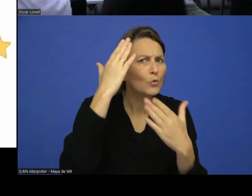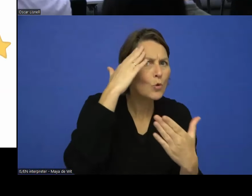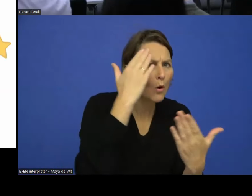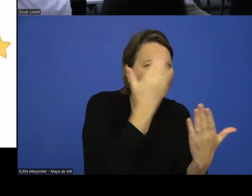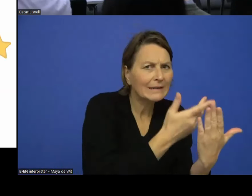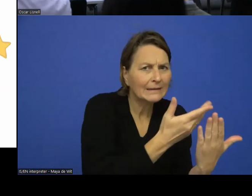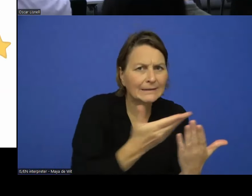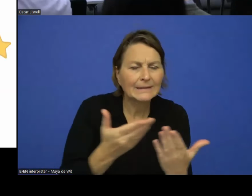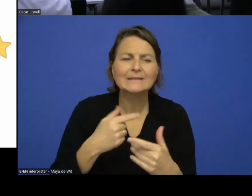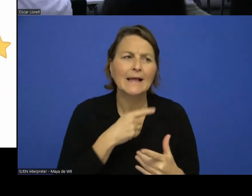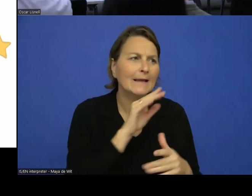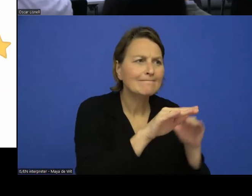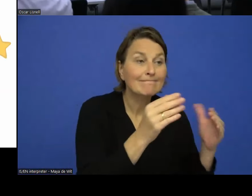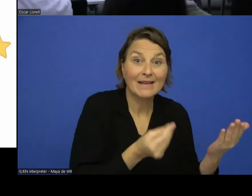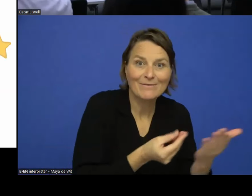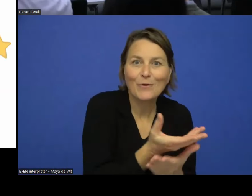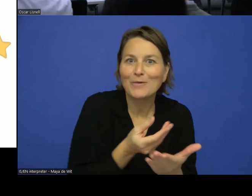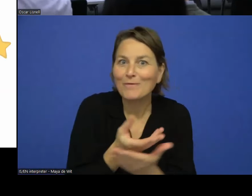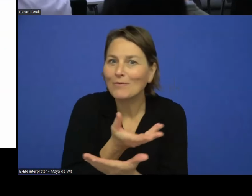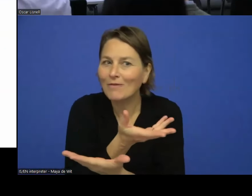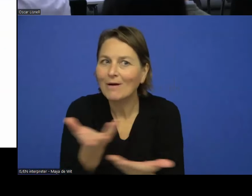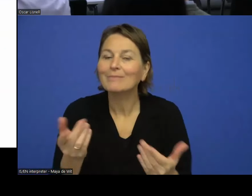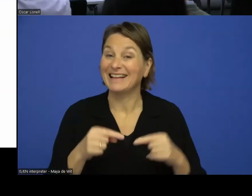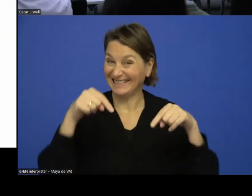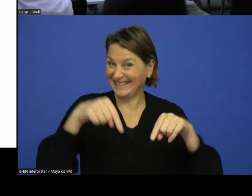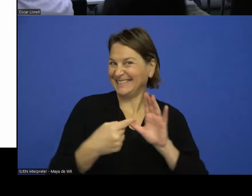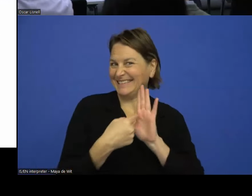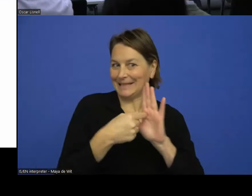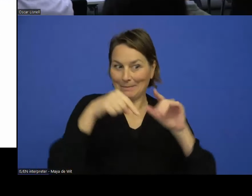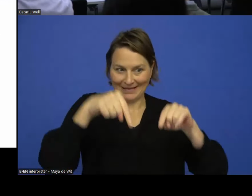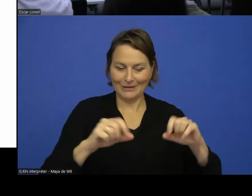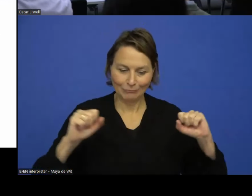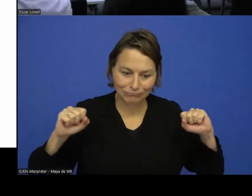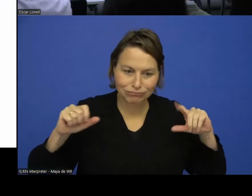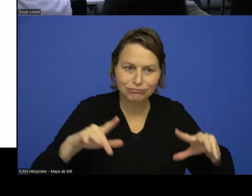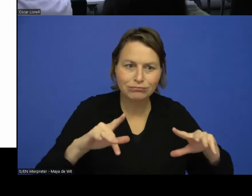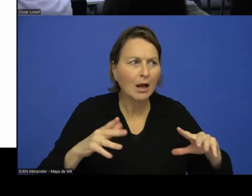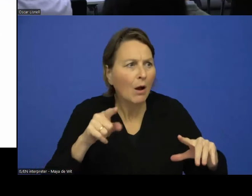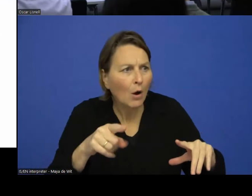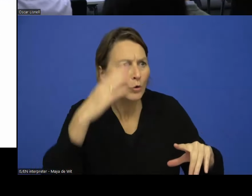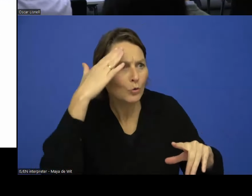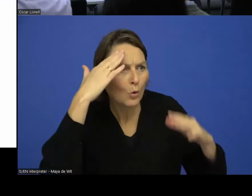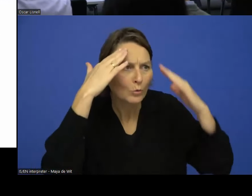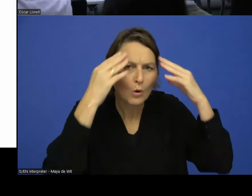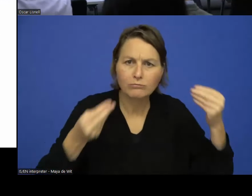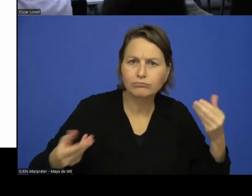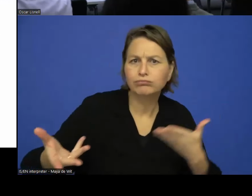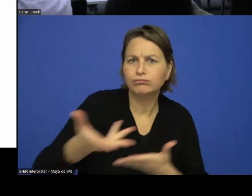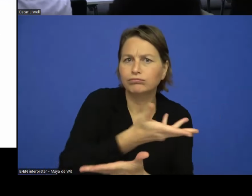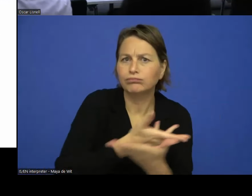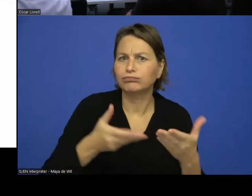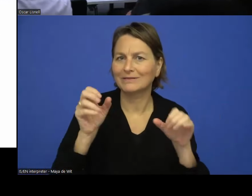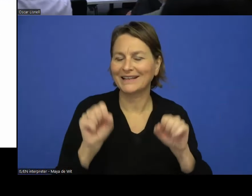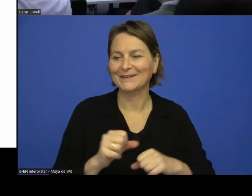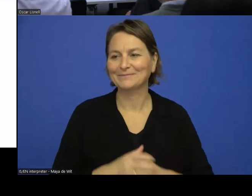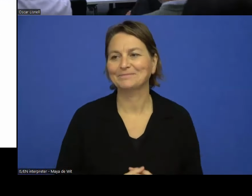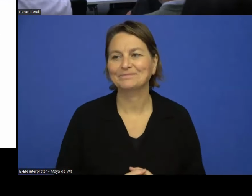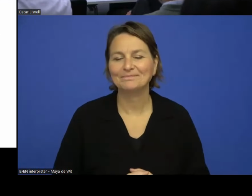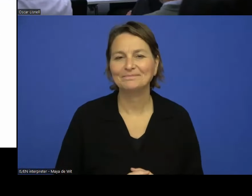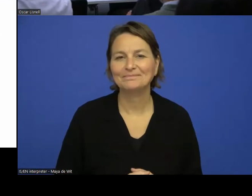events such as this one. So this is what we are doing. So we have different things associated